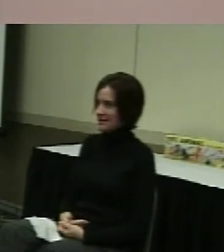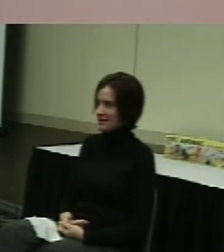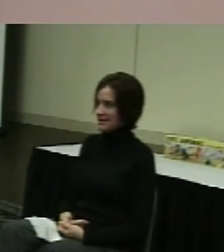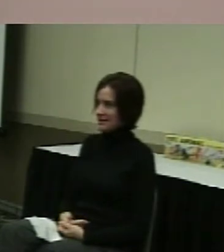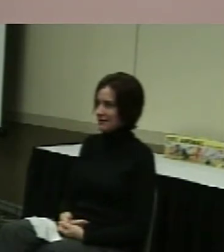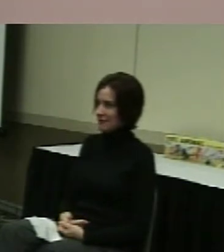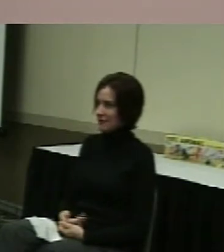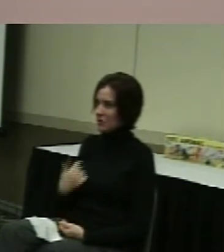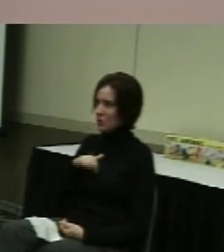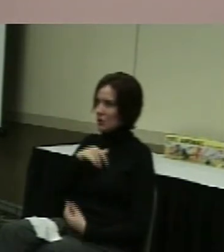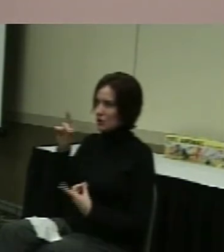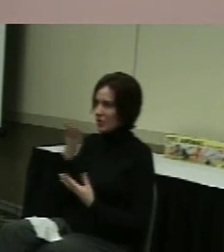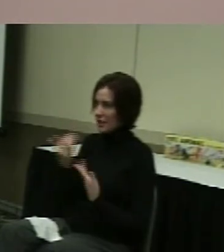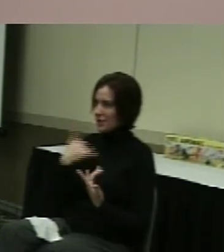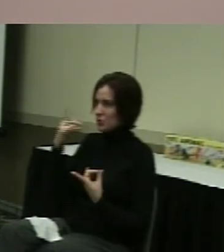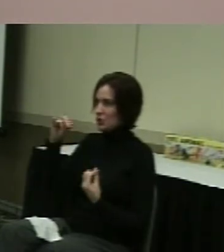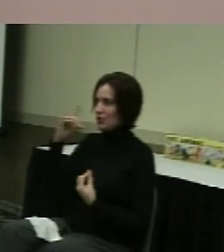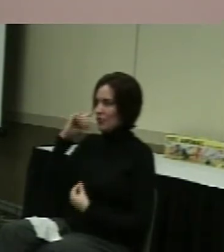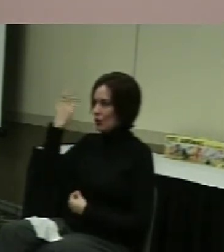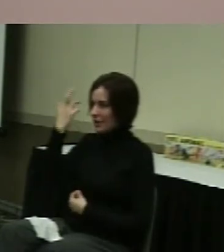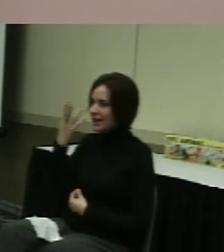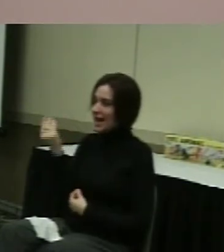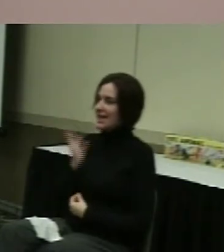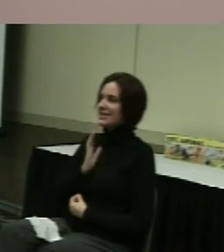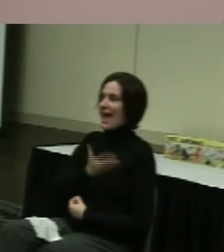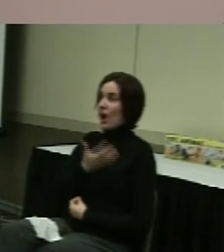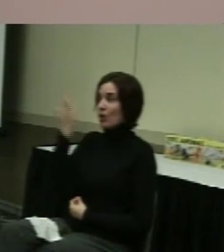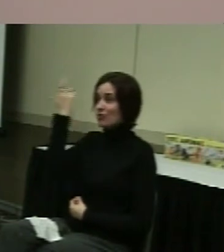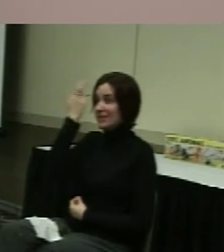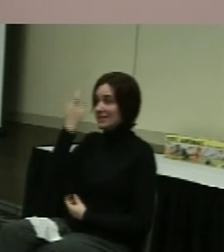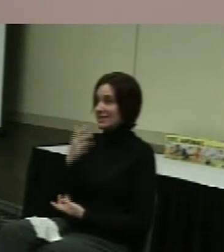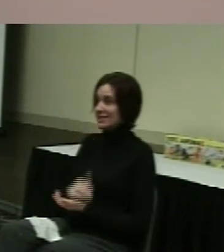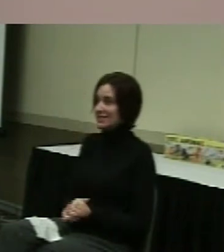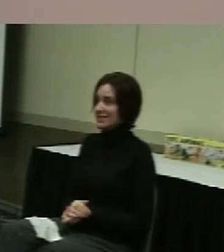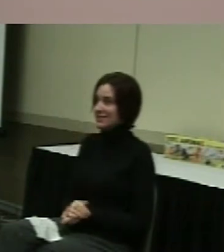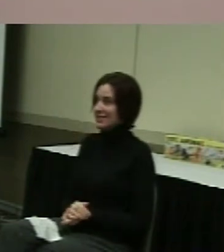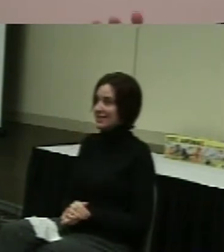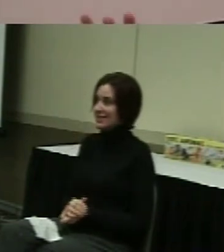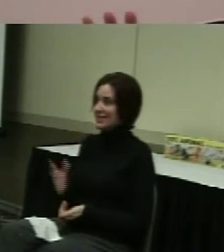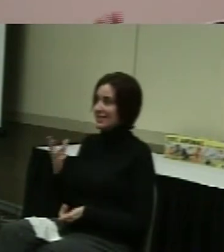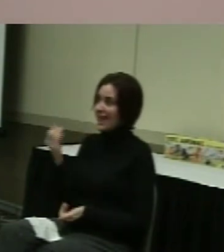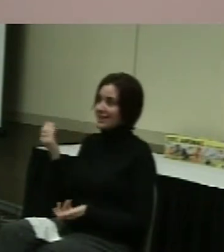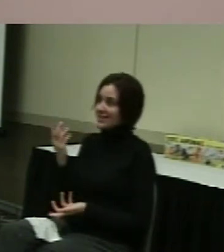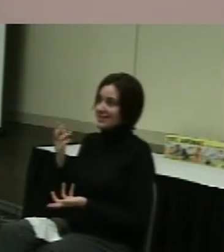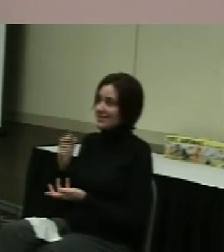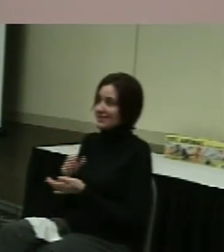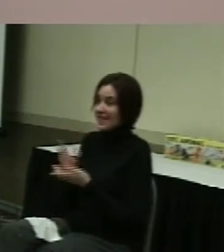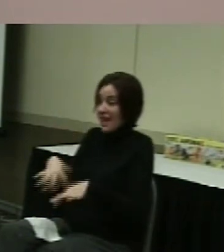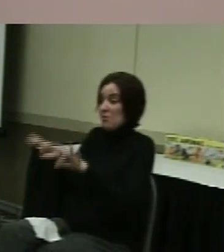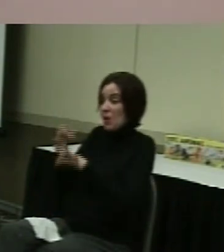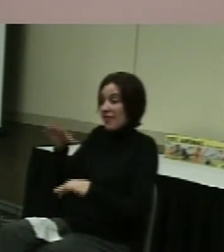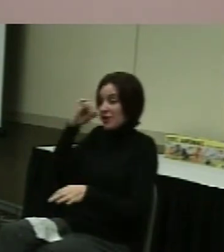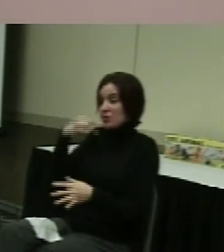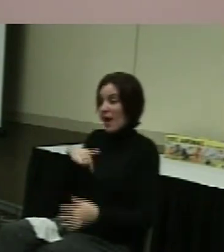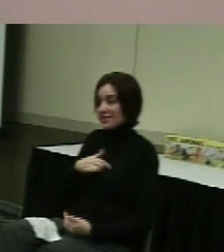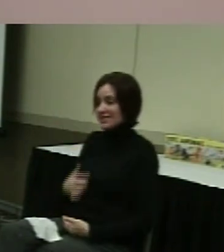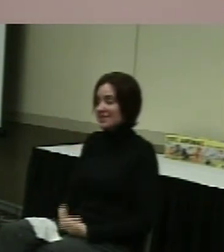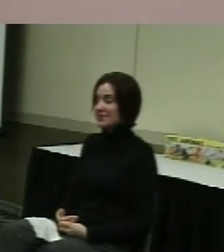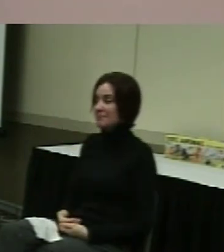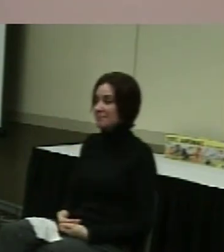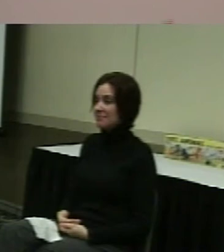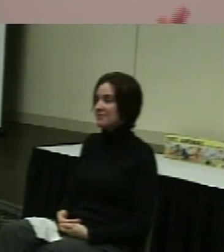We do the things we do for a reason, and it's our reason, and it's a real important thing to us. So keep that in